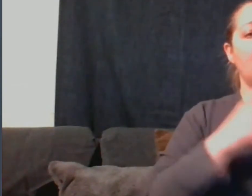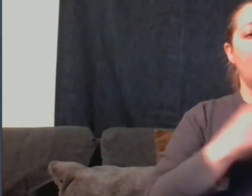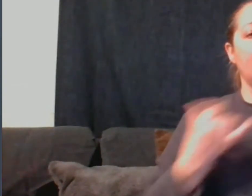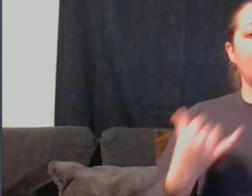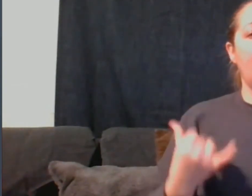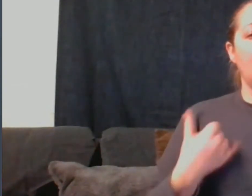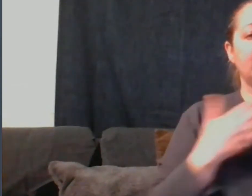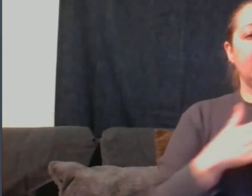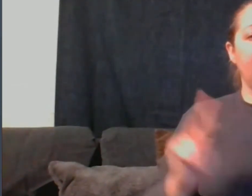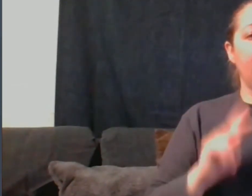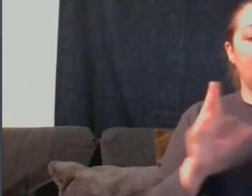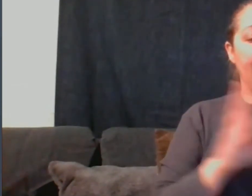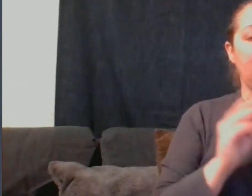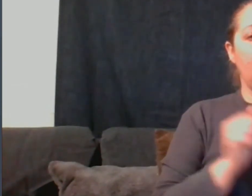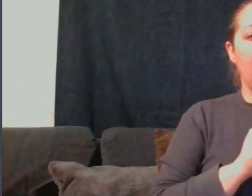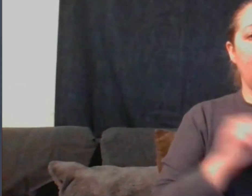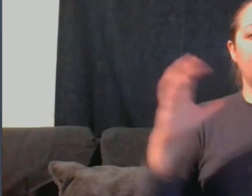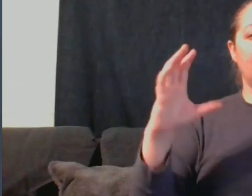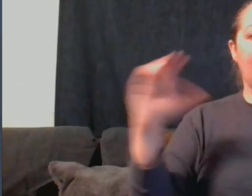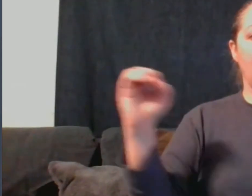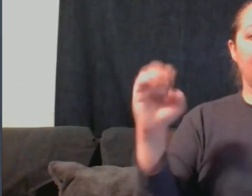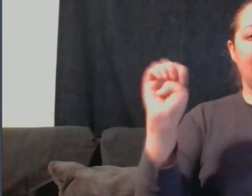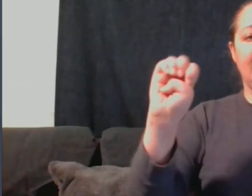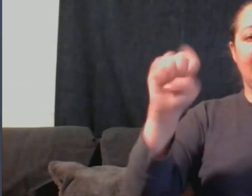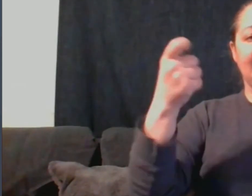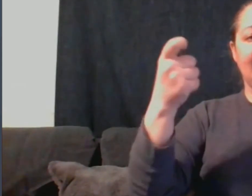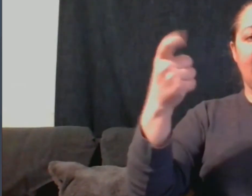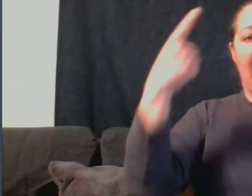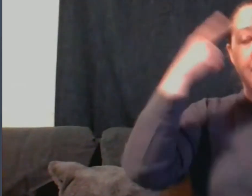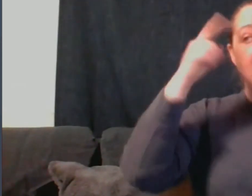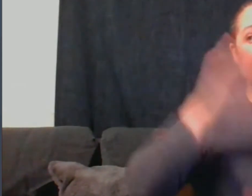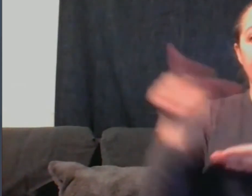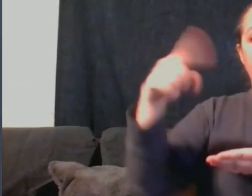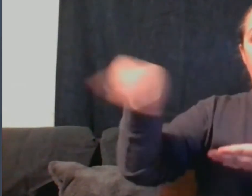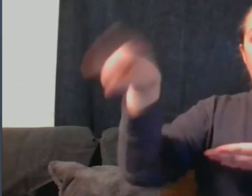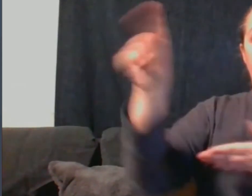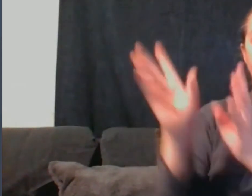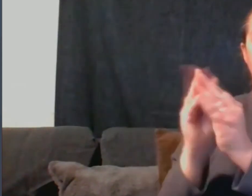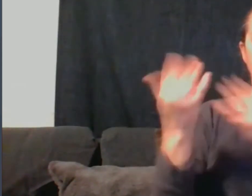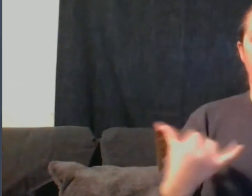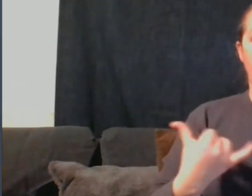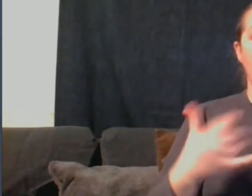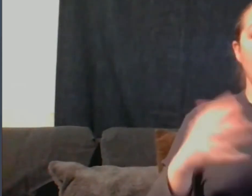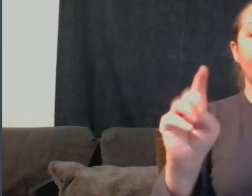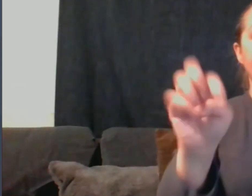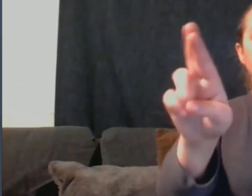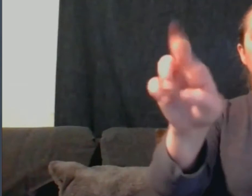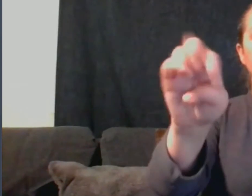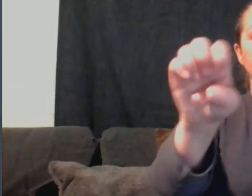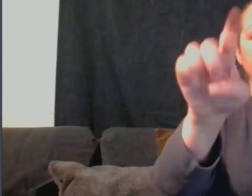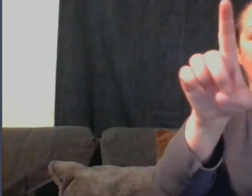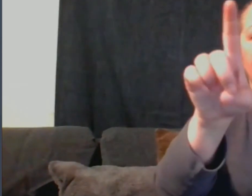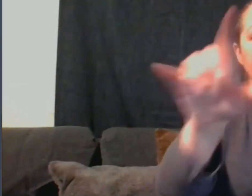county executive, and I think they may be meeting now. And Mr. Ruddy, one more thing. If they're meeting with the